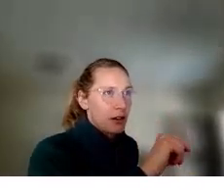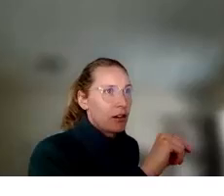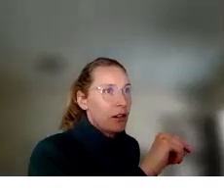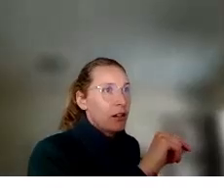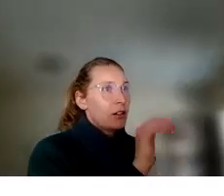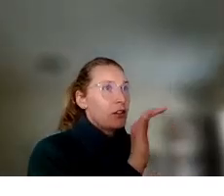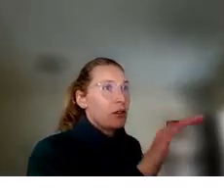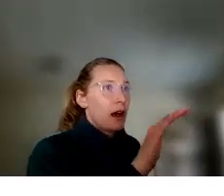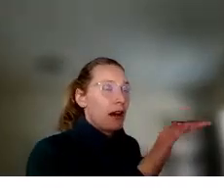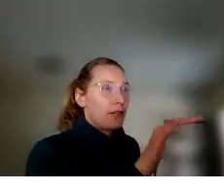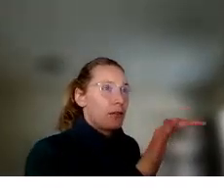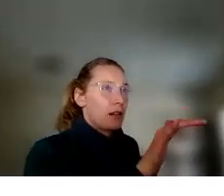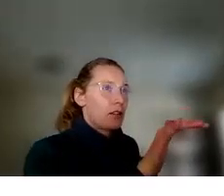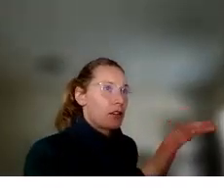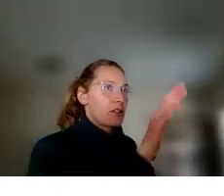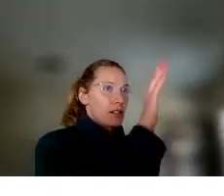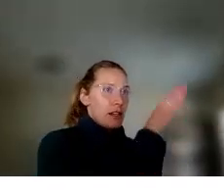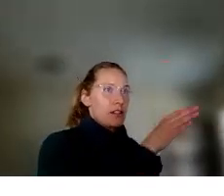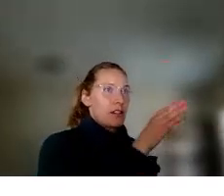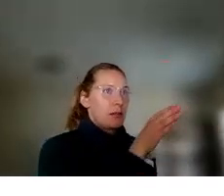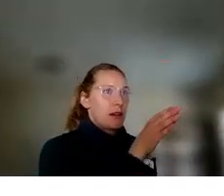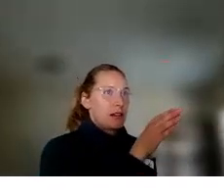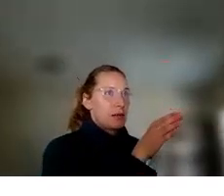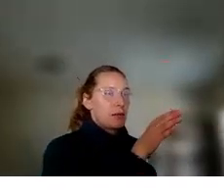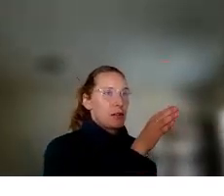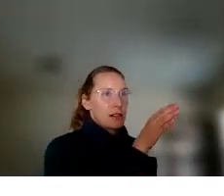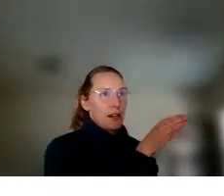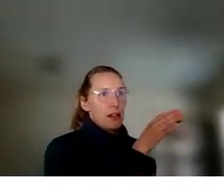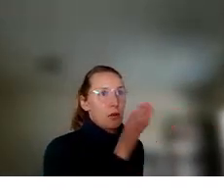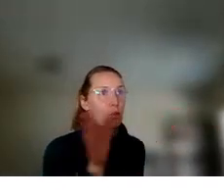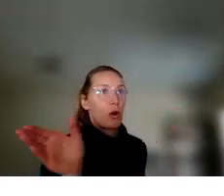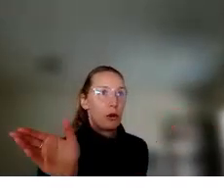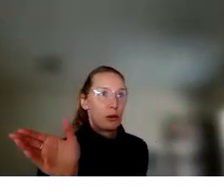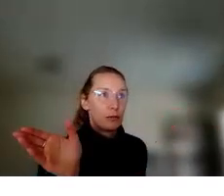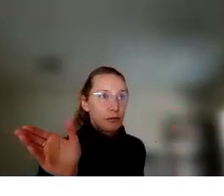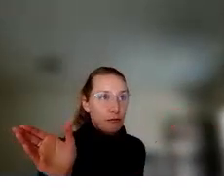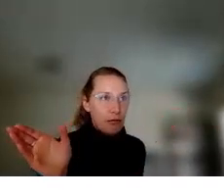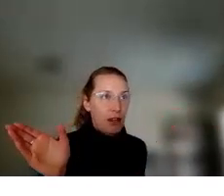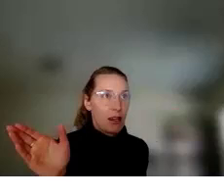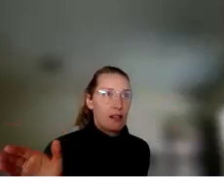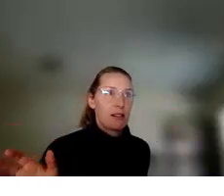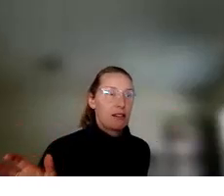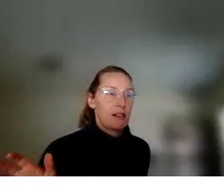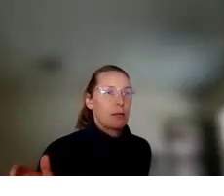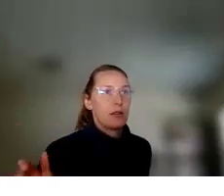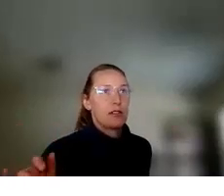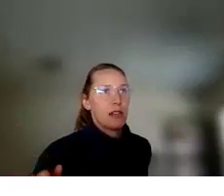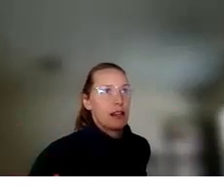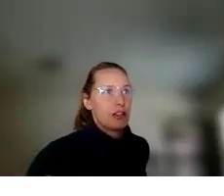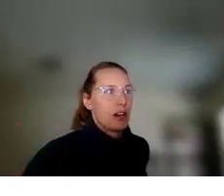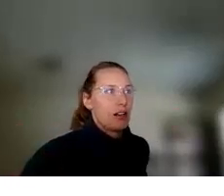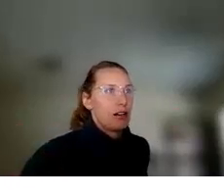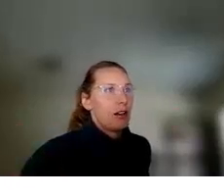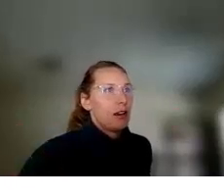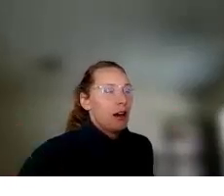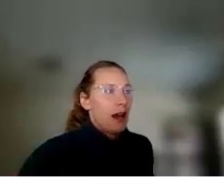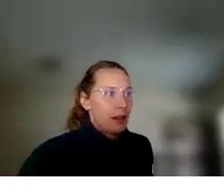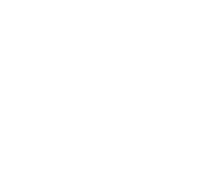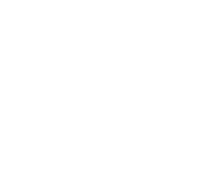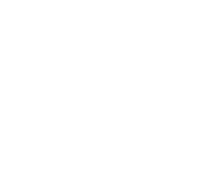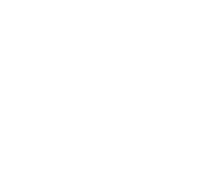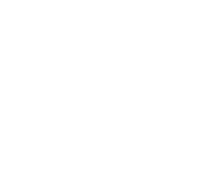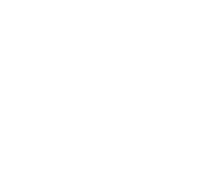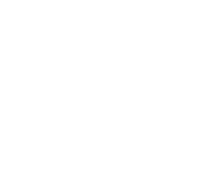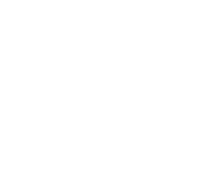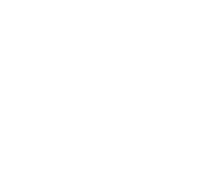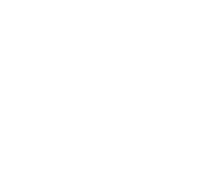CwCHN waiver. You have to make sure CHCBS members get enrolled into CwCHN